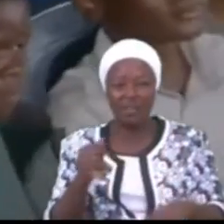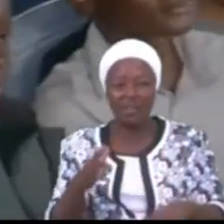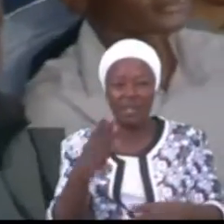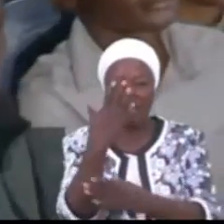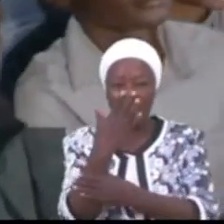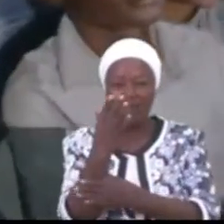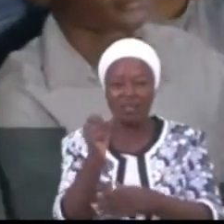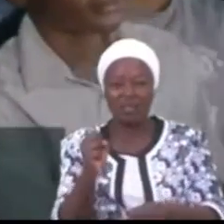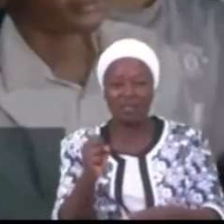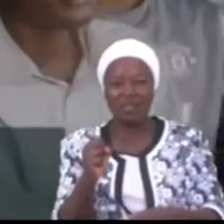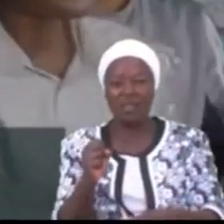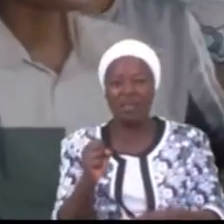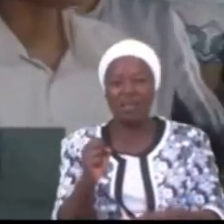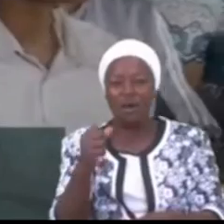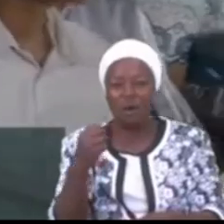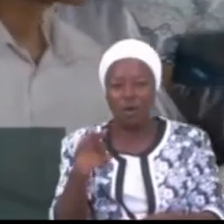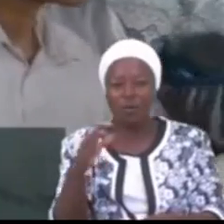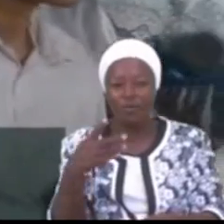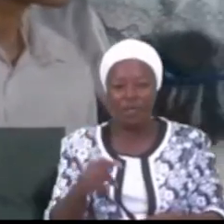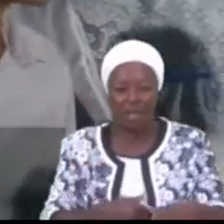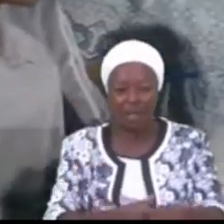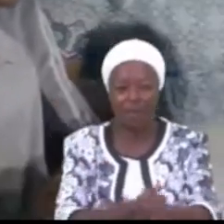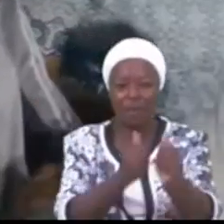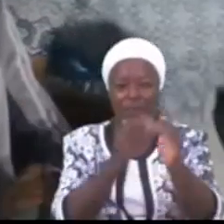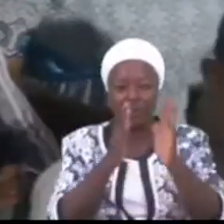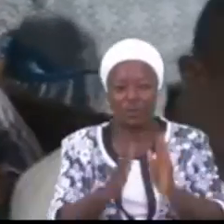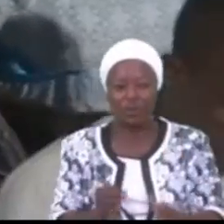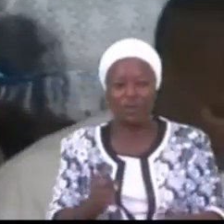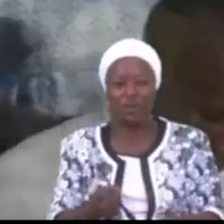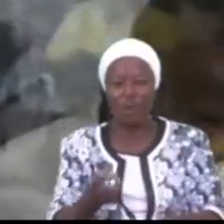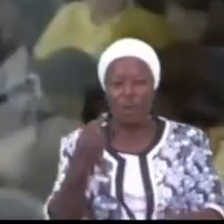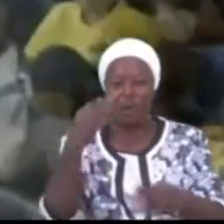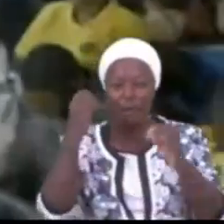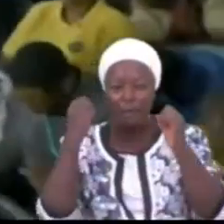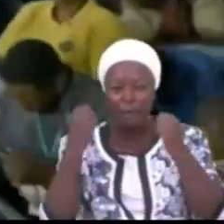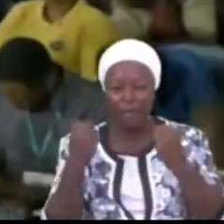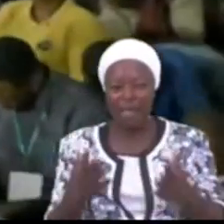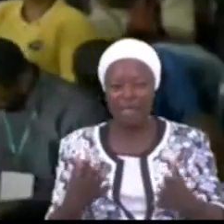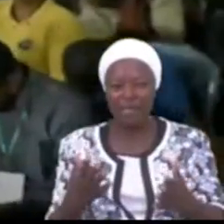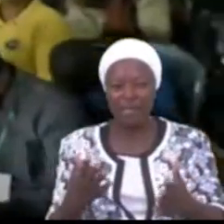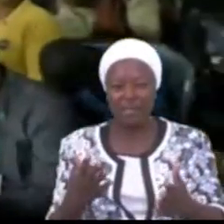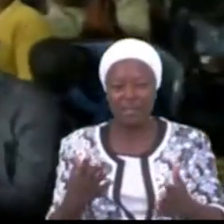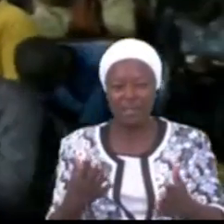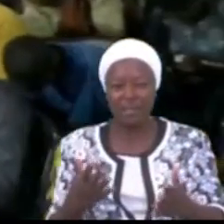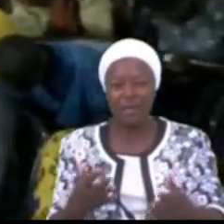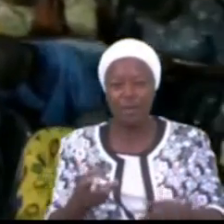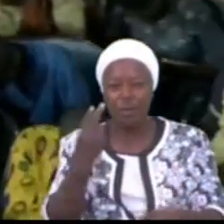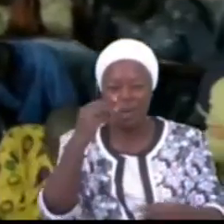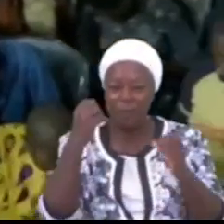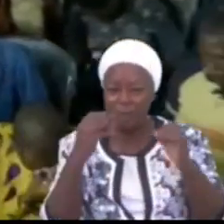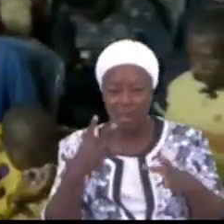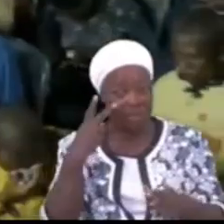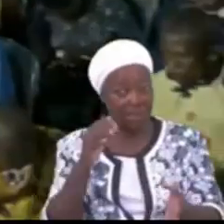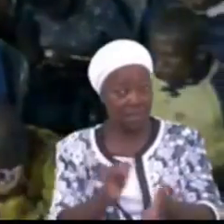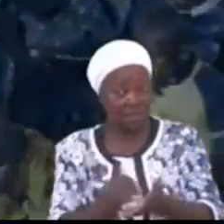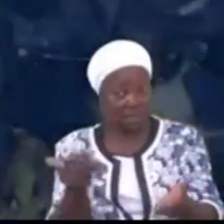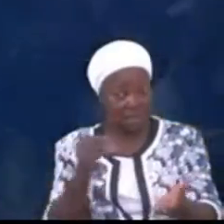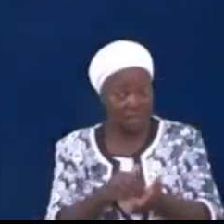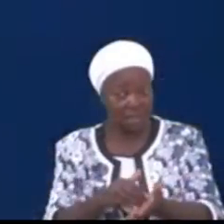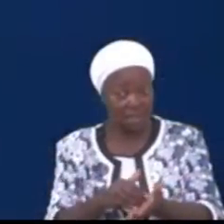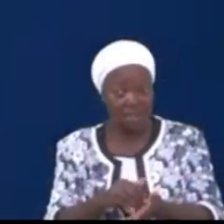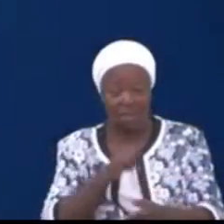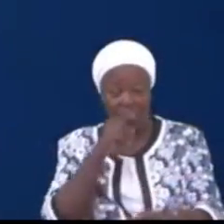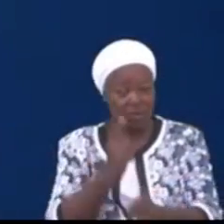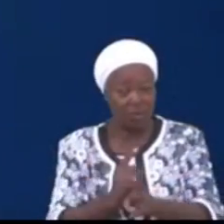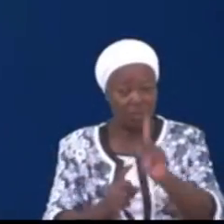hands of the apostles were many. Look at that again. Many. Look at not just one